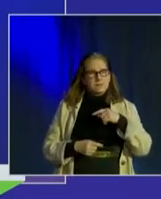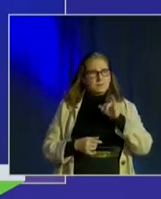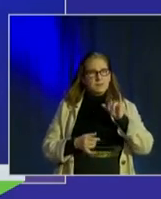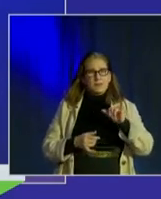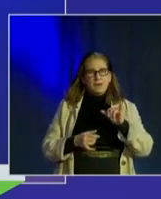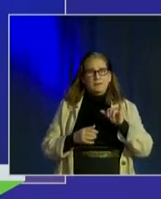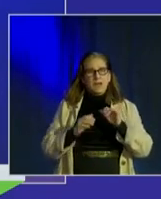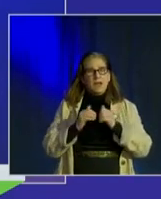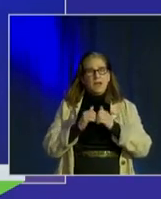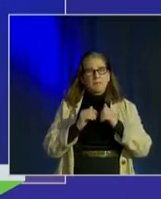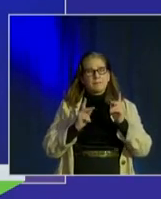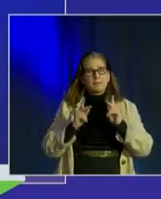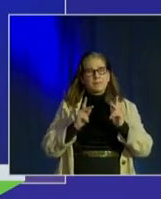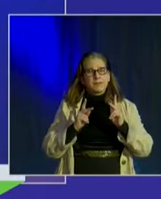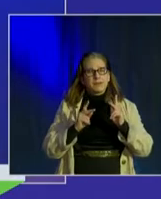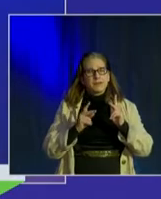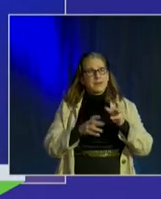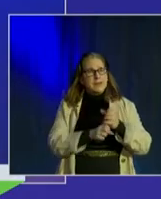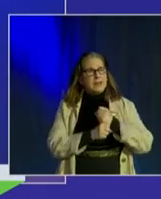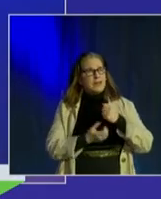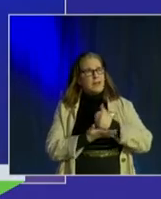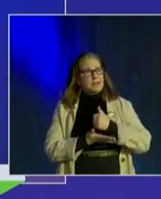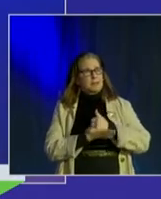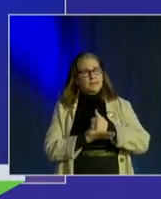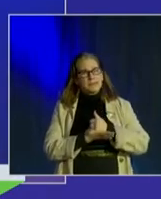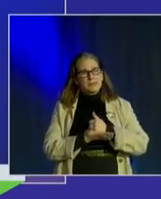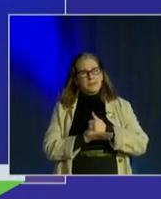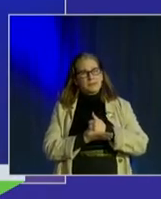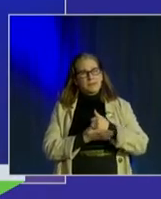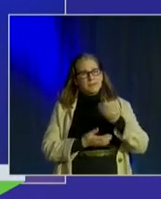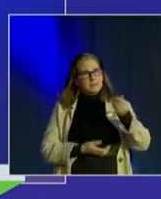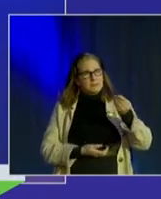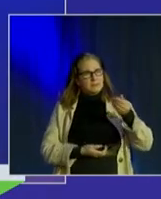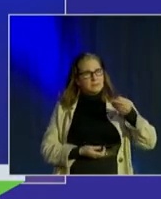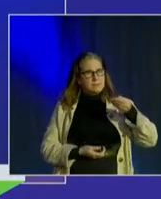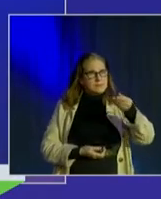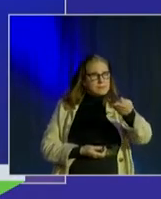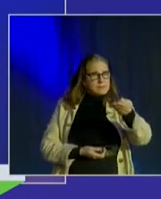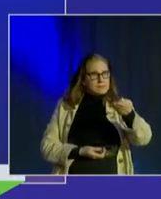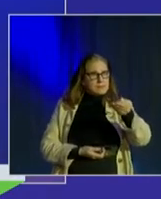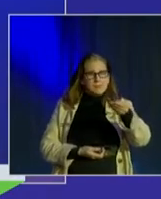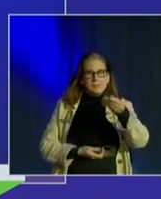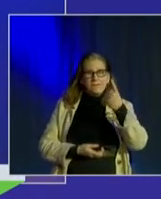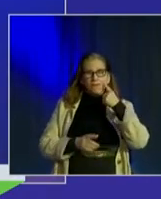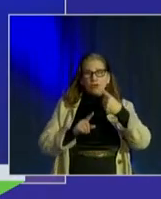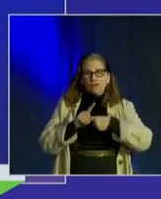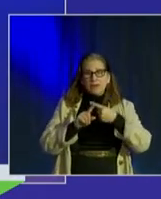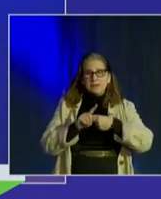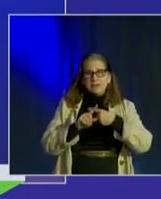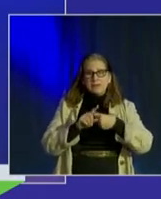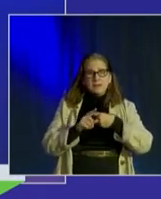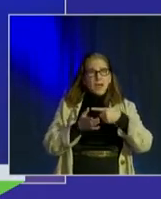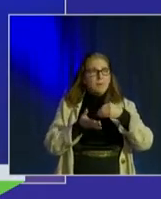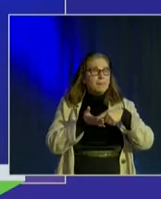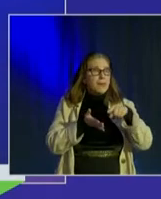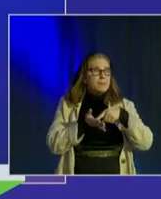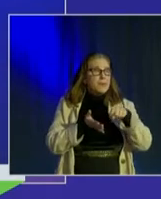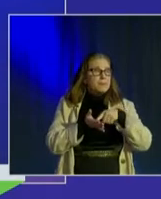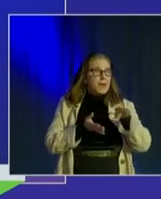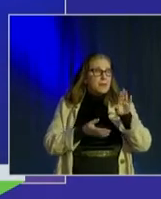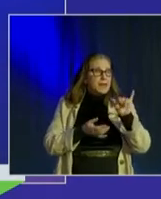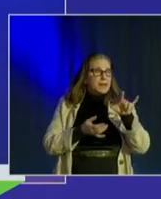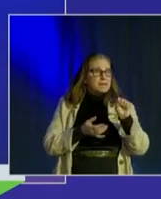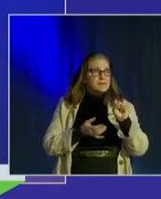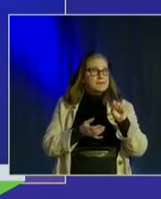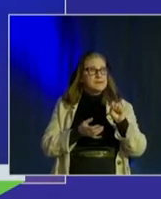assistance to pay their rent and to pay their utilities. And so we have several programs